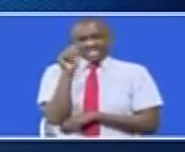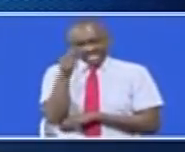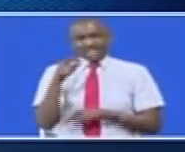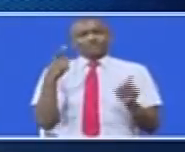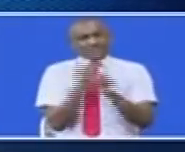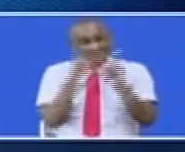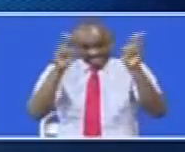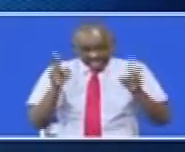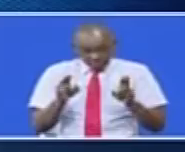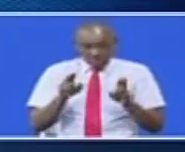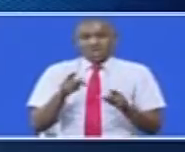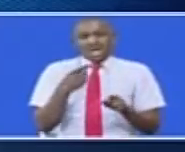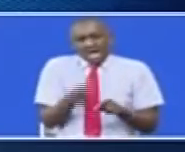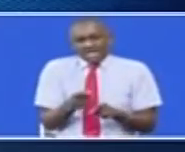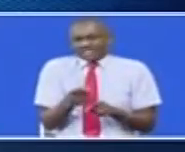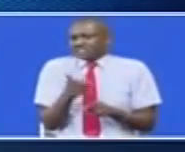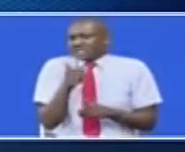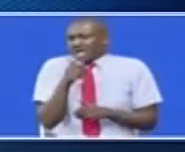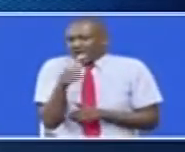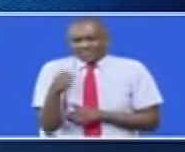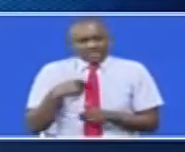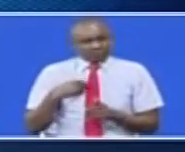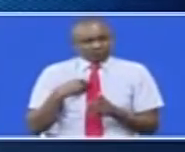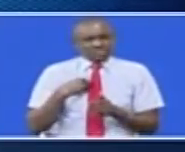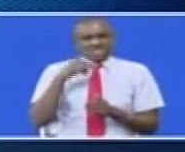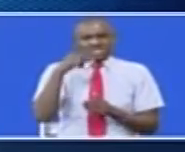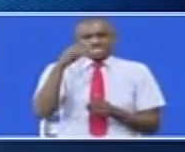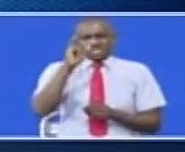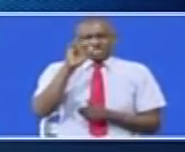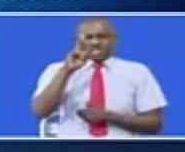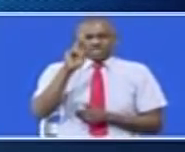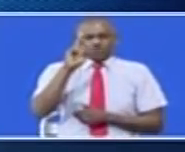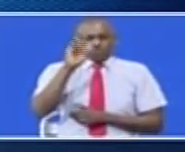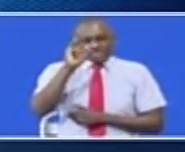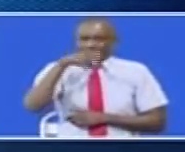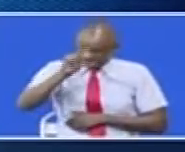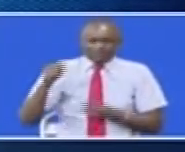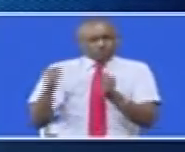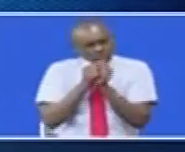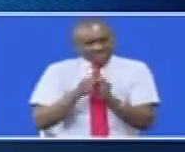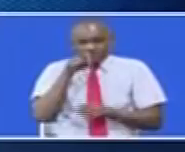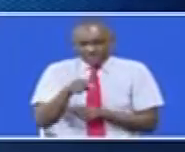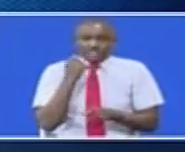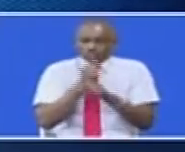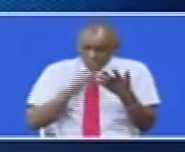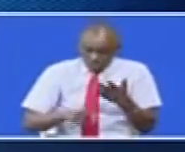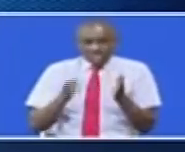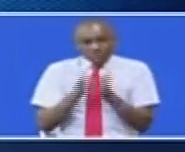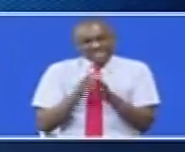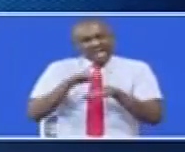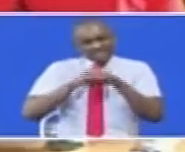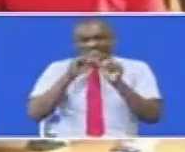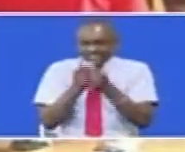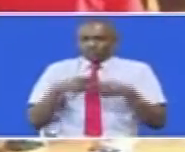Marathon winner Wesley Korir, and two-time World Marathon champion Abel Kirui, today joined hands with Shoe for Africa team to